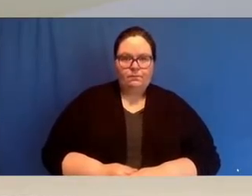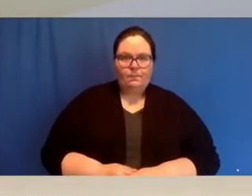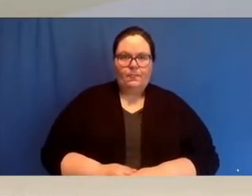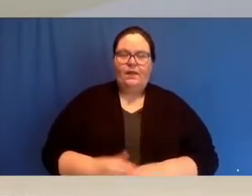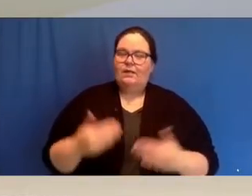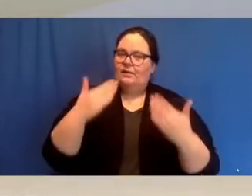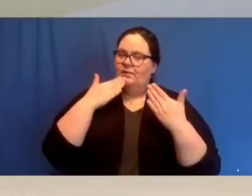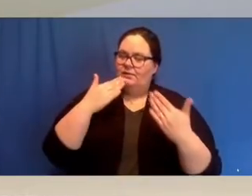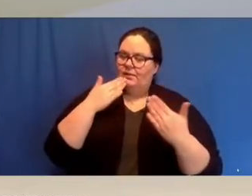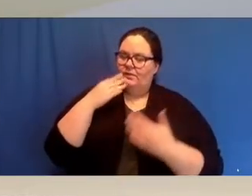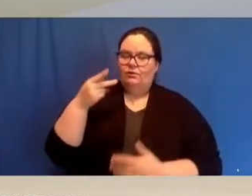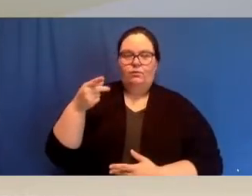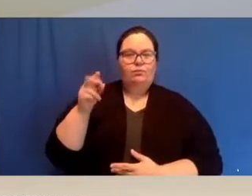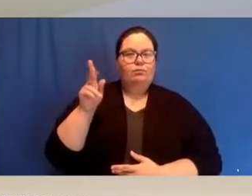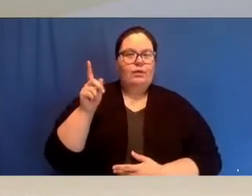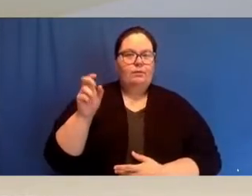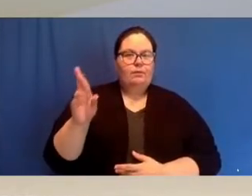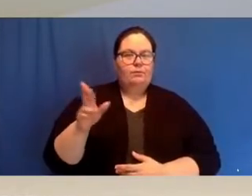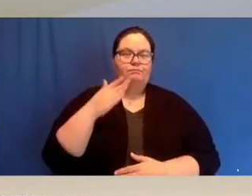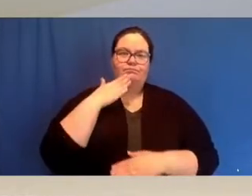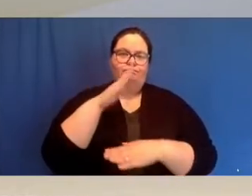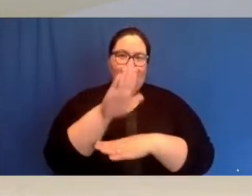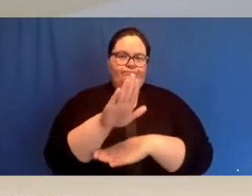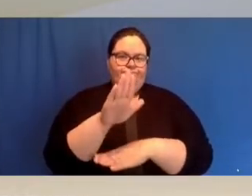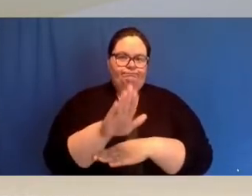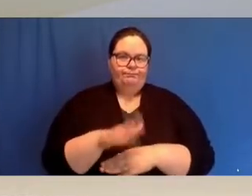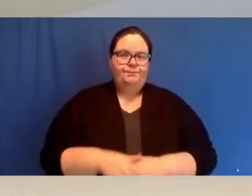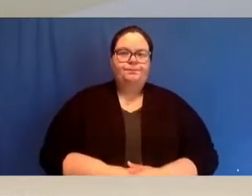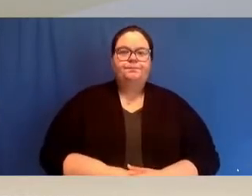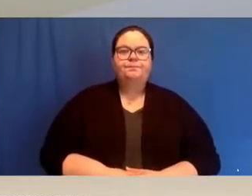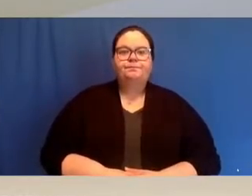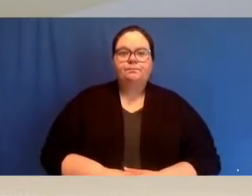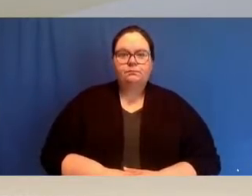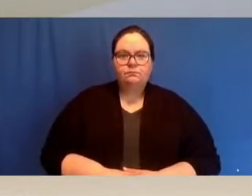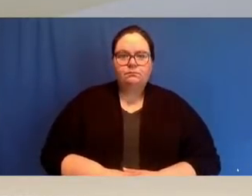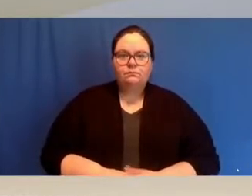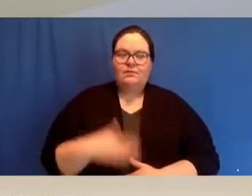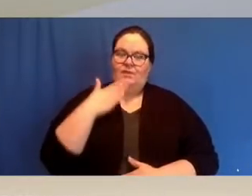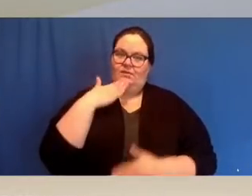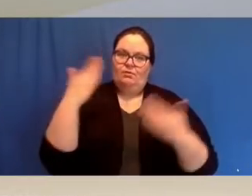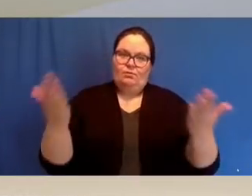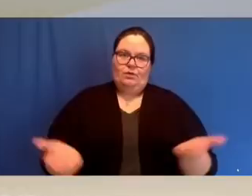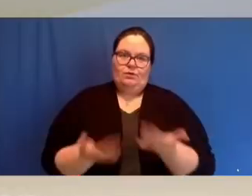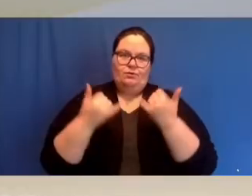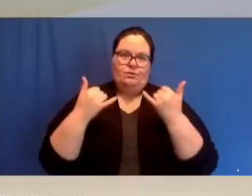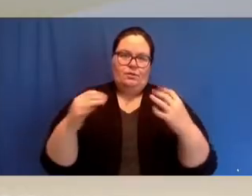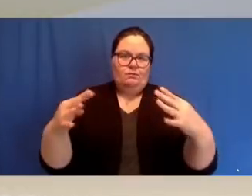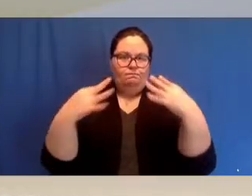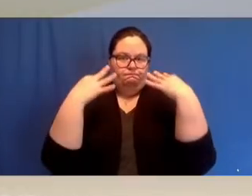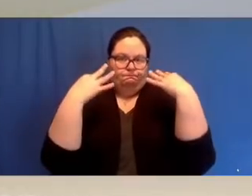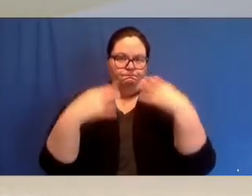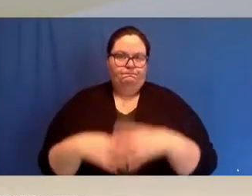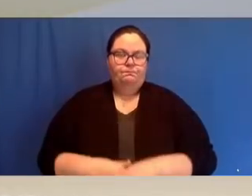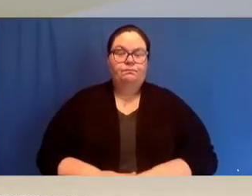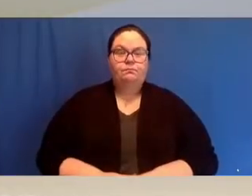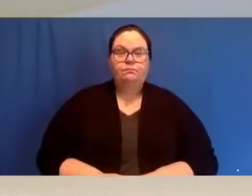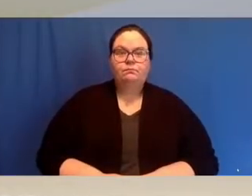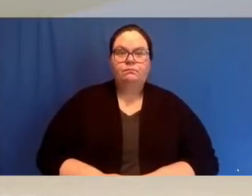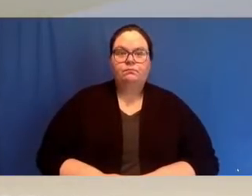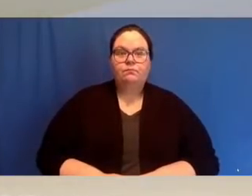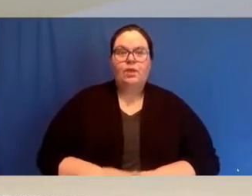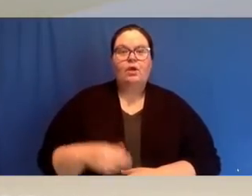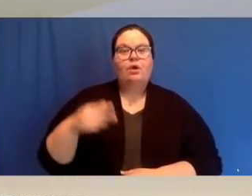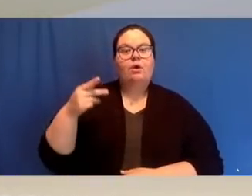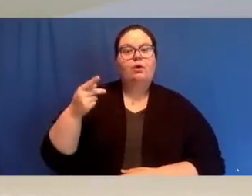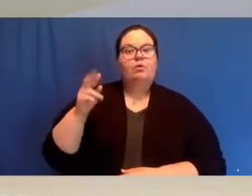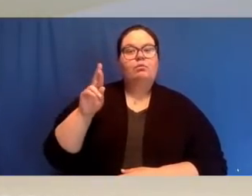Thank you, Premier. Good afternoon, and thank you for being here with us. As the Premier